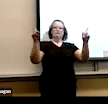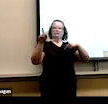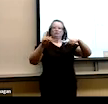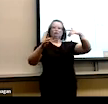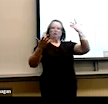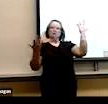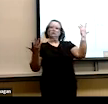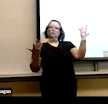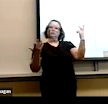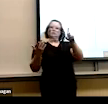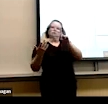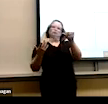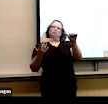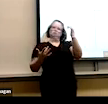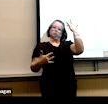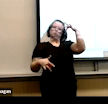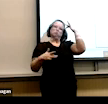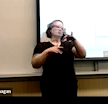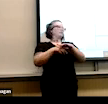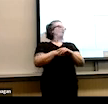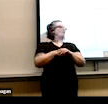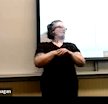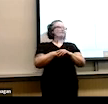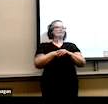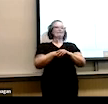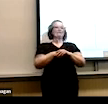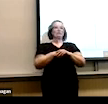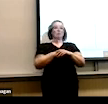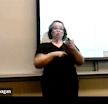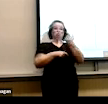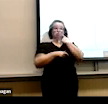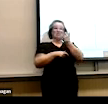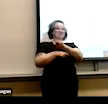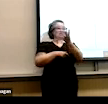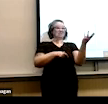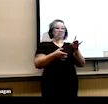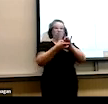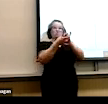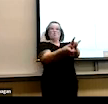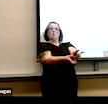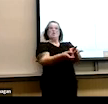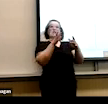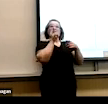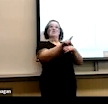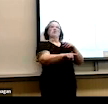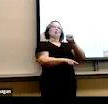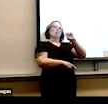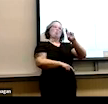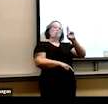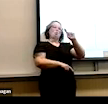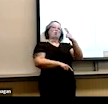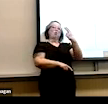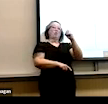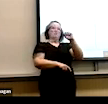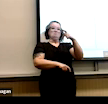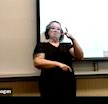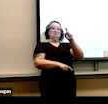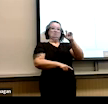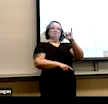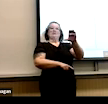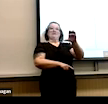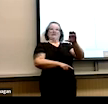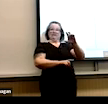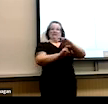it. If you've just had a whole bunch of orthopedic surgeries, there's an orthopedic surgery one. If you have cerebral palsy, there's a CP one, there's a spina bifida